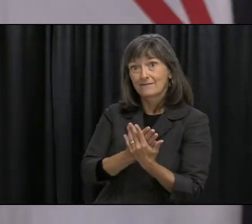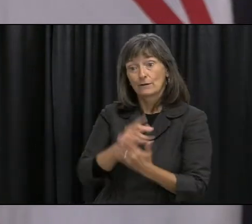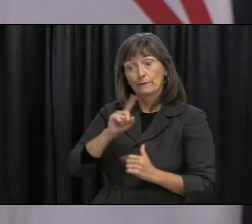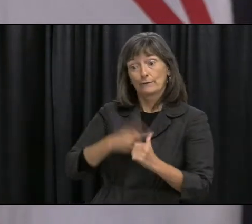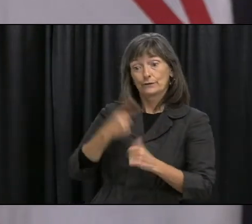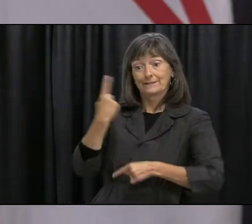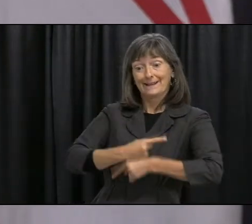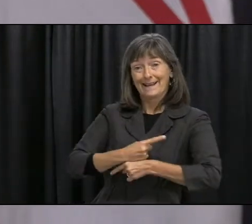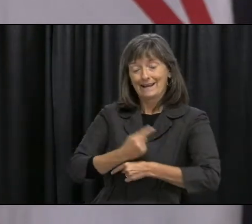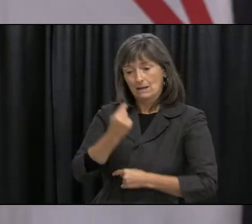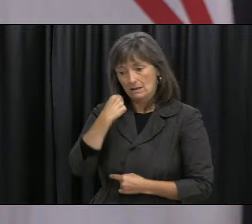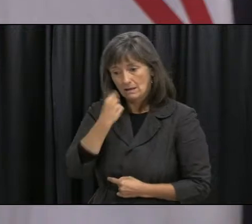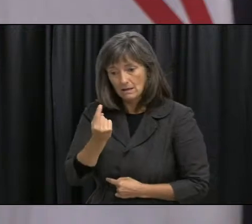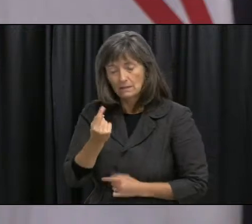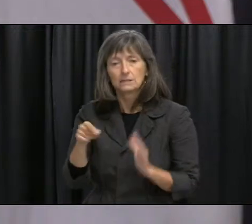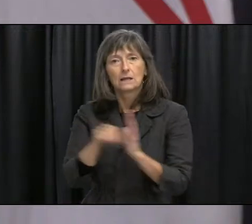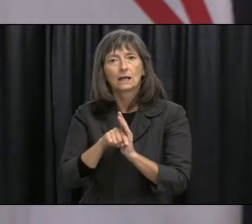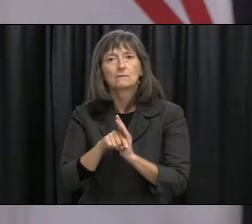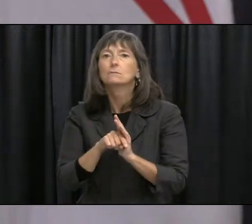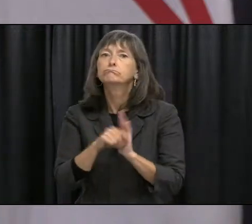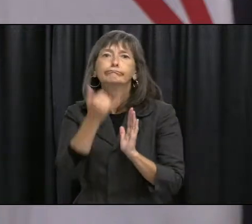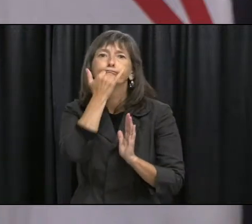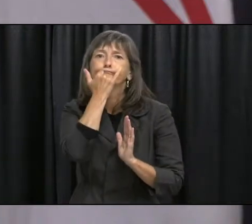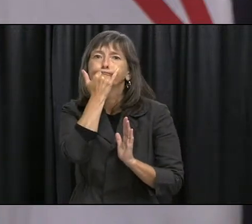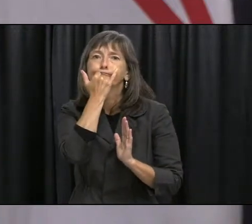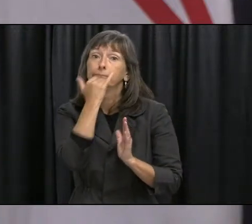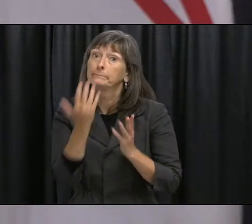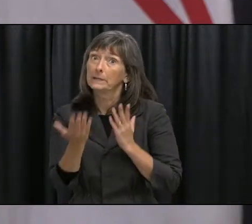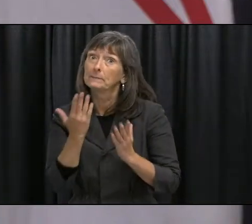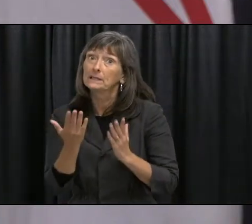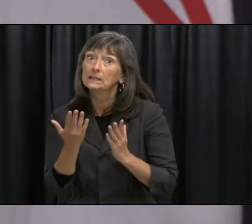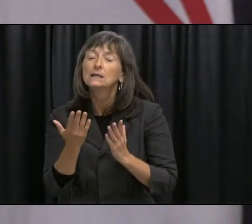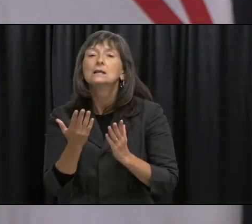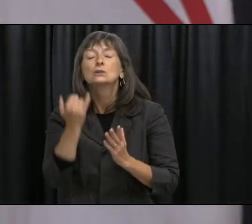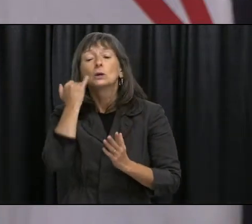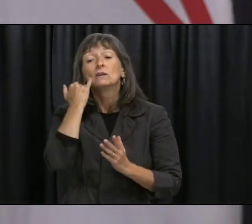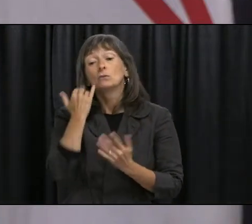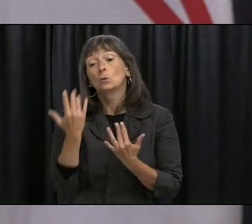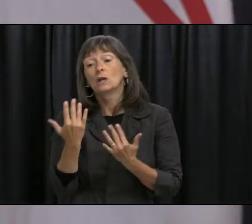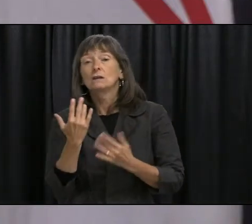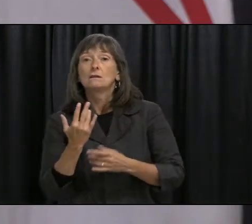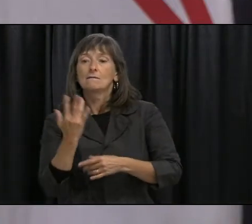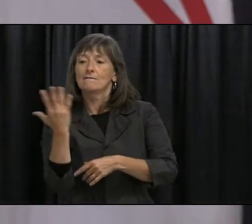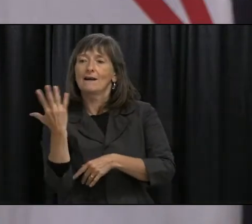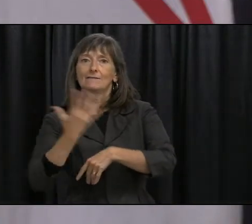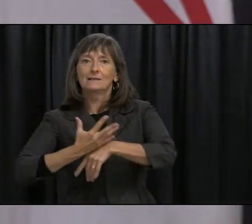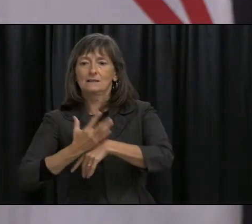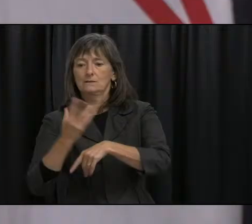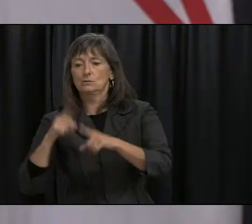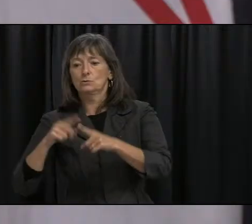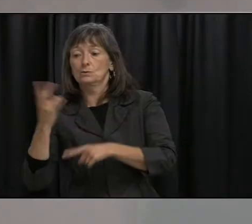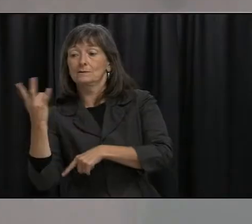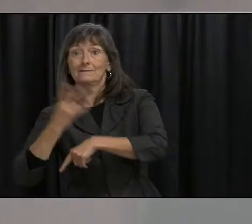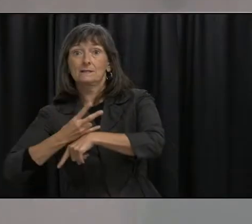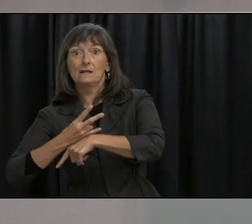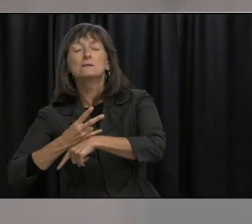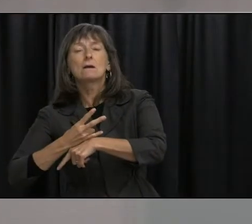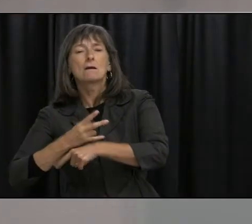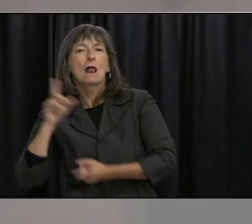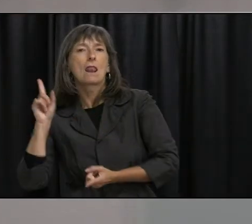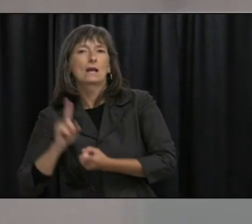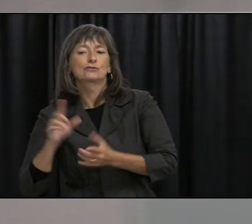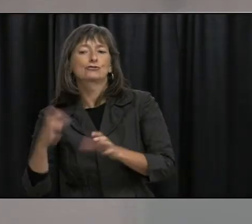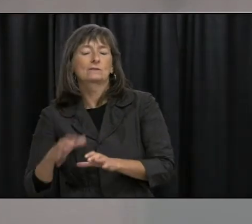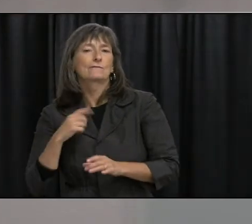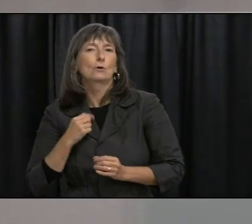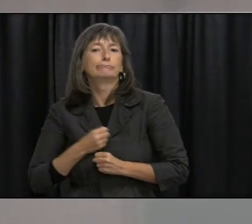So waiting the extra period of time reduces that risk. Our next questions